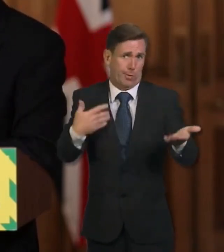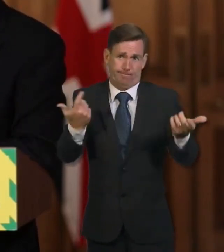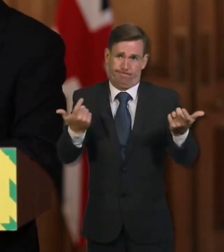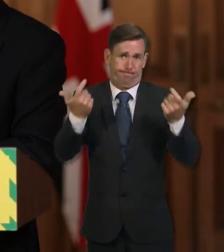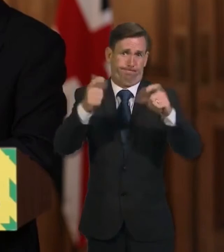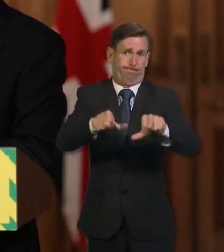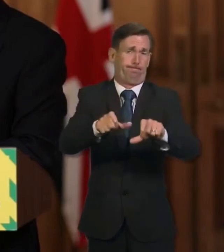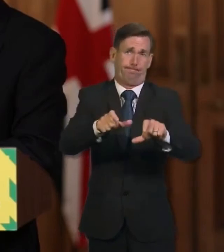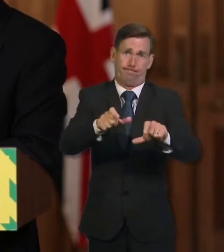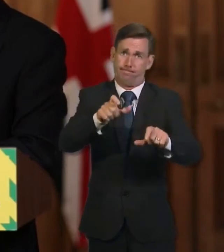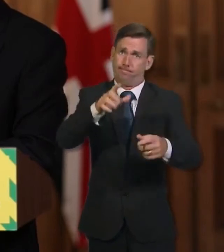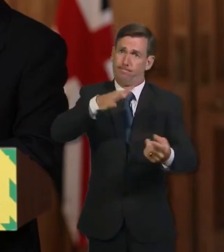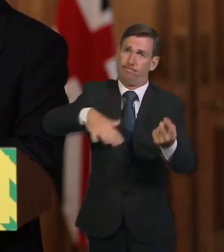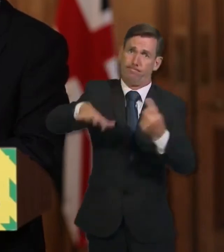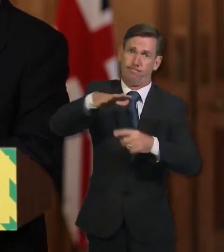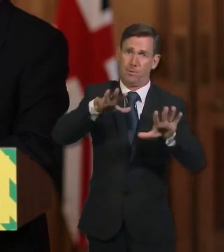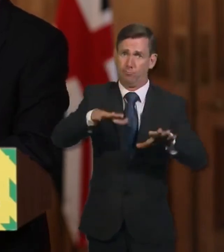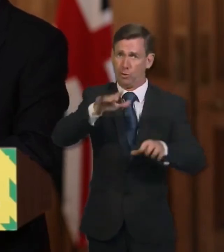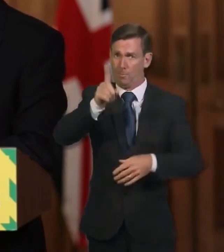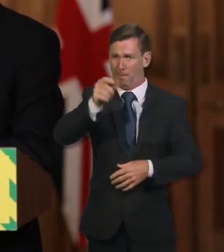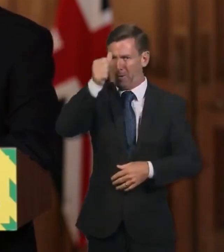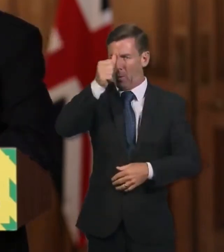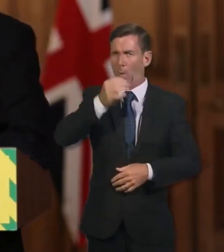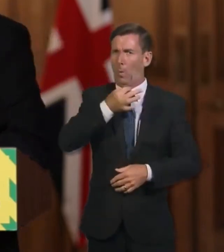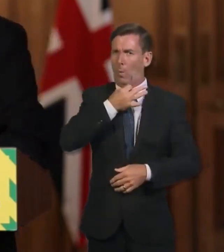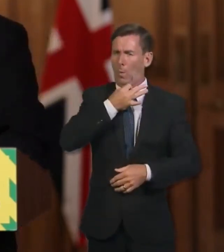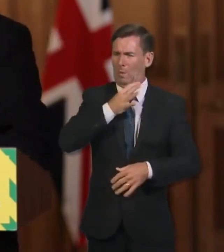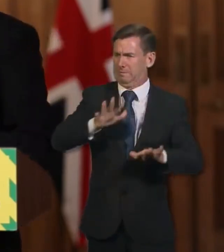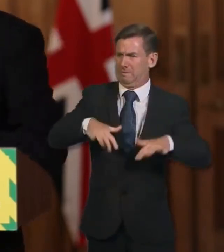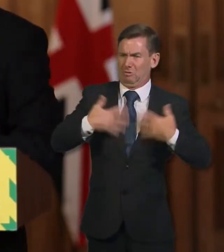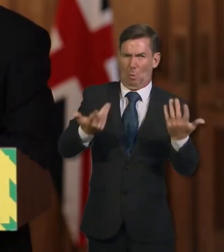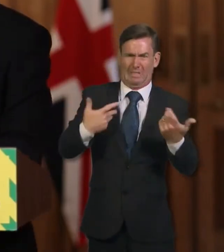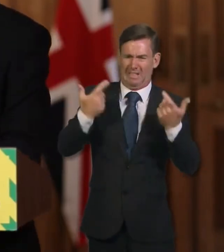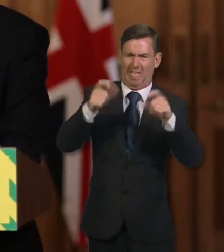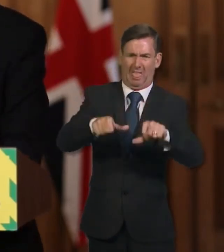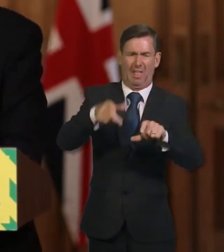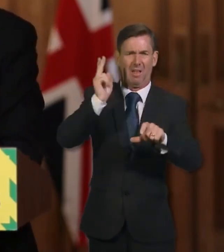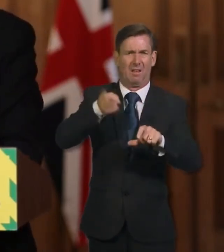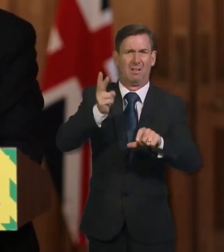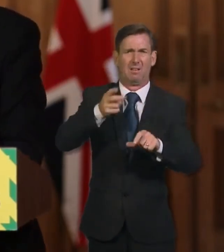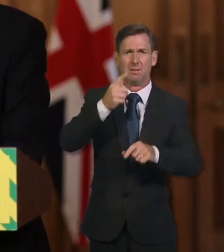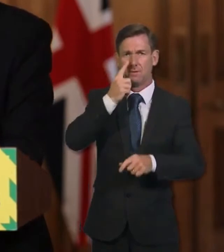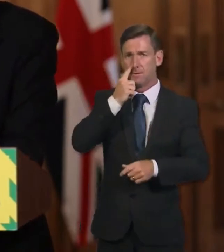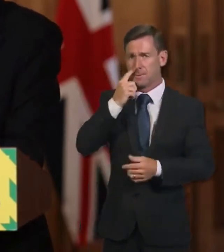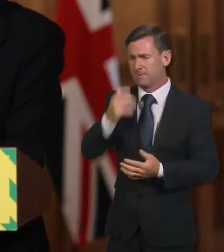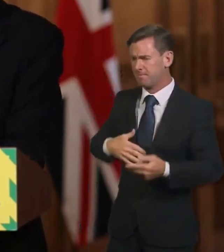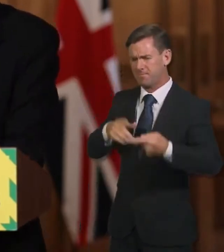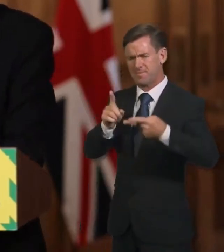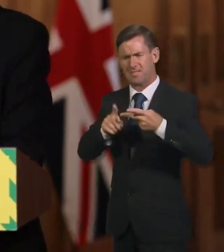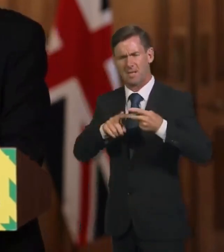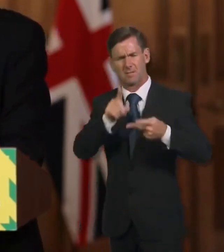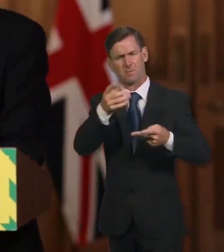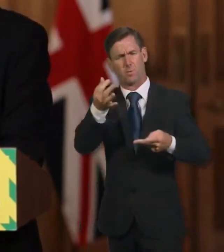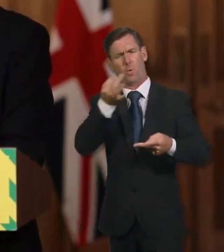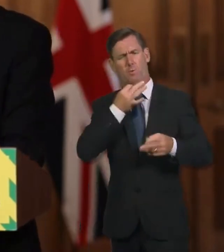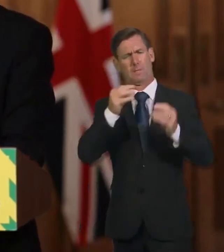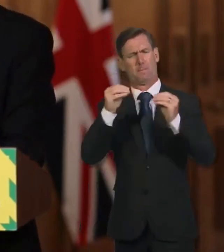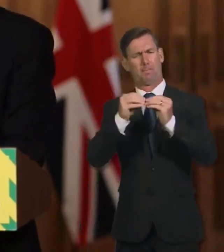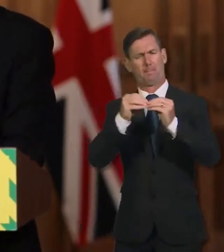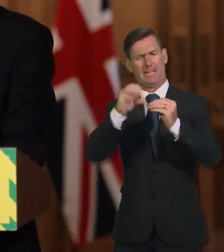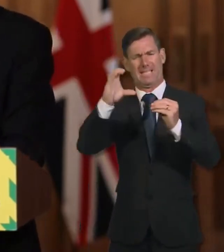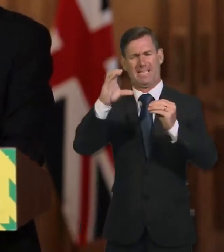be confident not to do so. In respect of the BBC, look, I very much regret the decision that the BBC